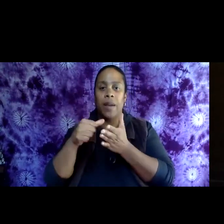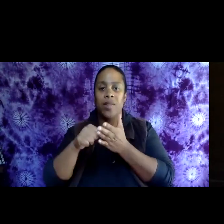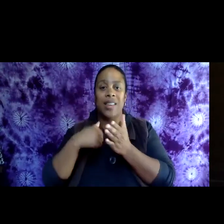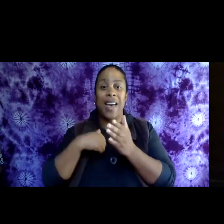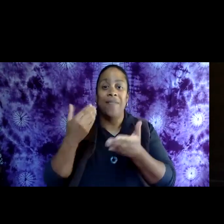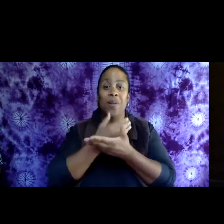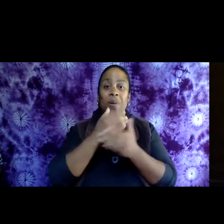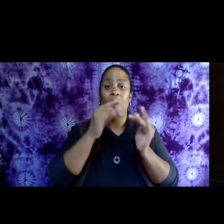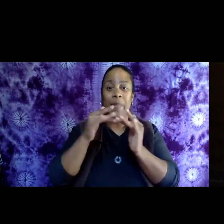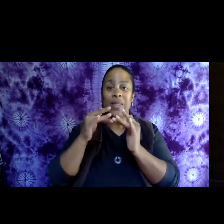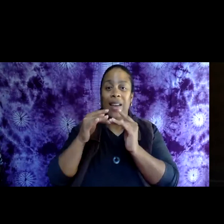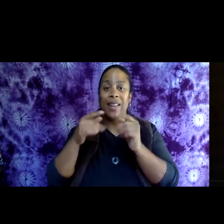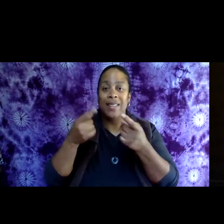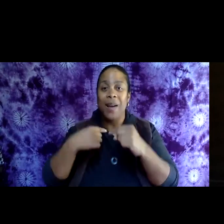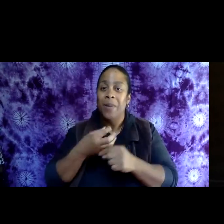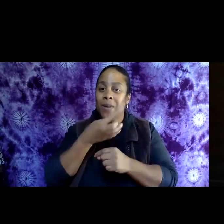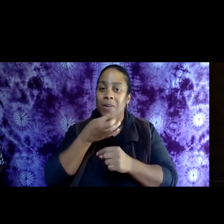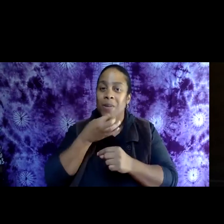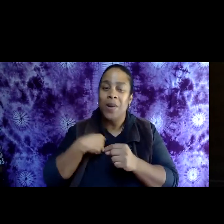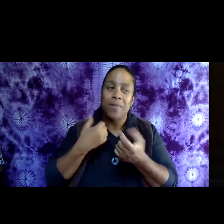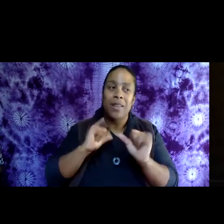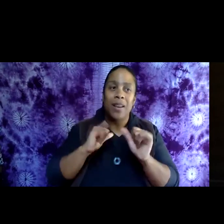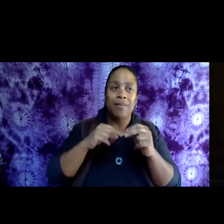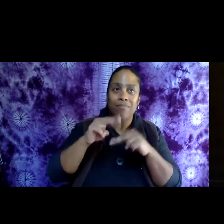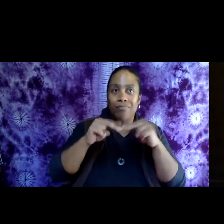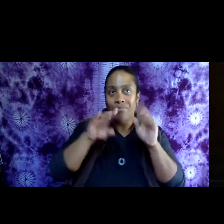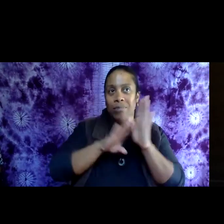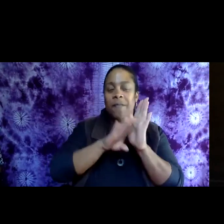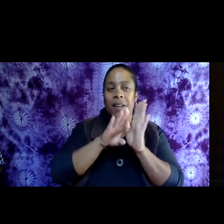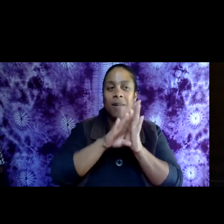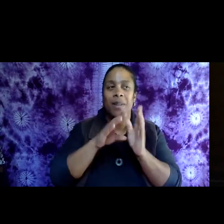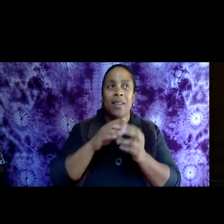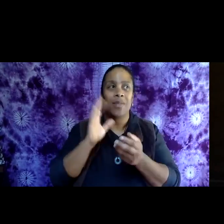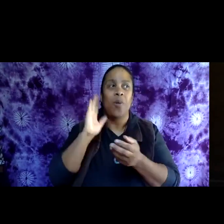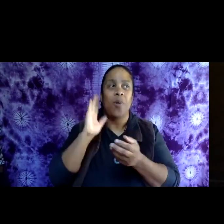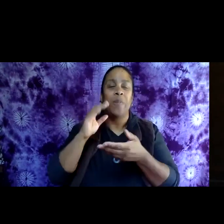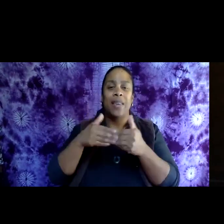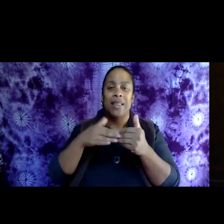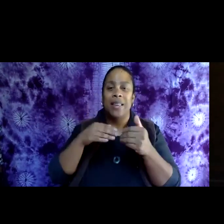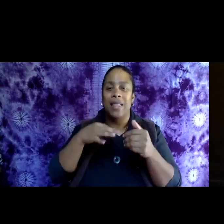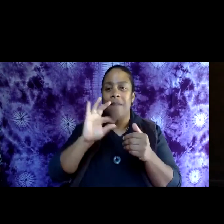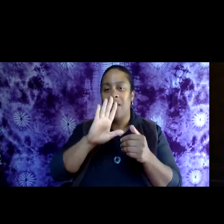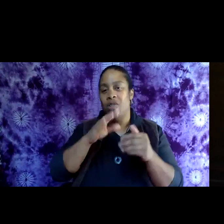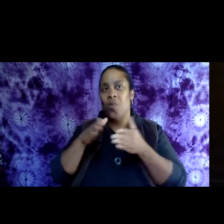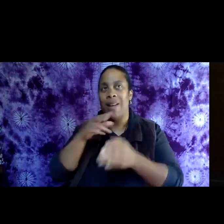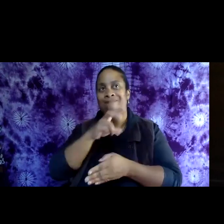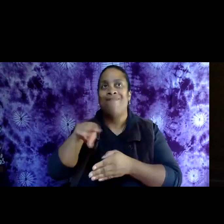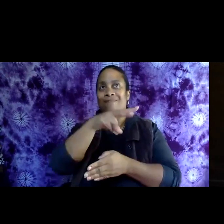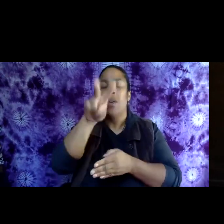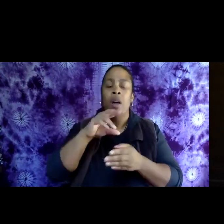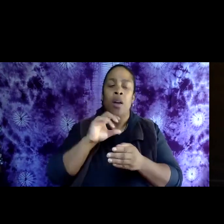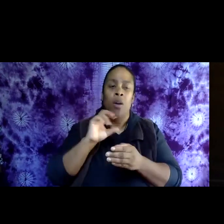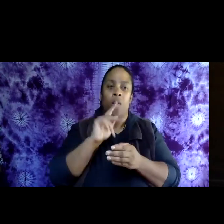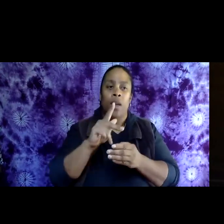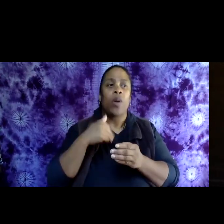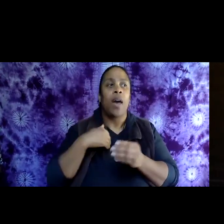of simplifying some of my websites, so it'll be easier to find your way around everything. And we've got many more of these events